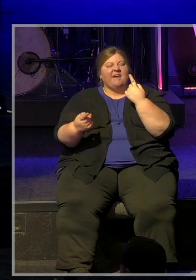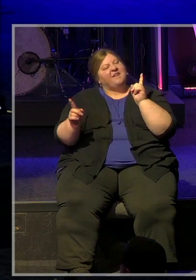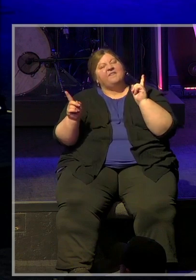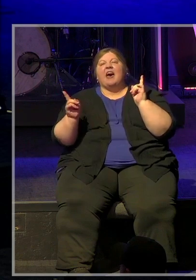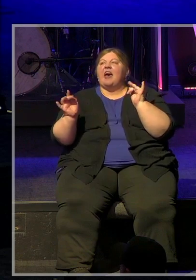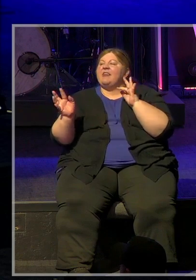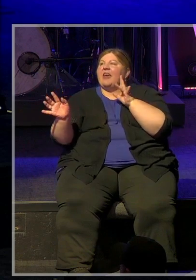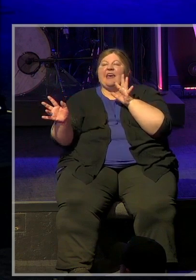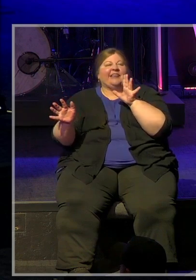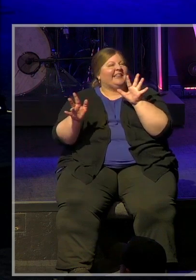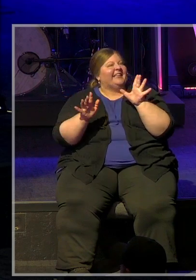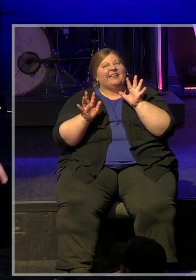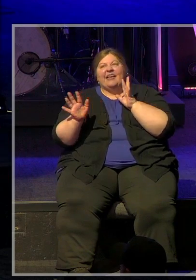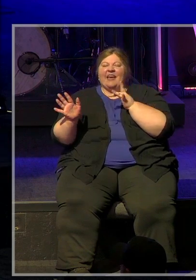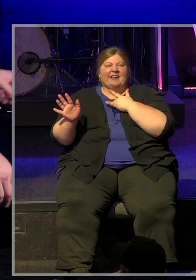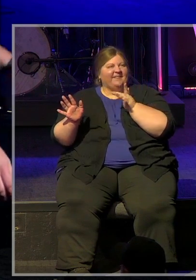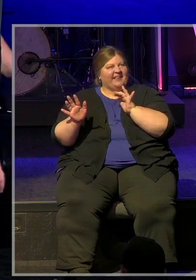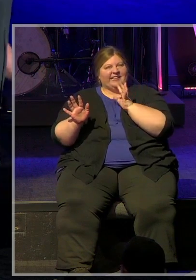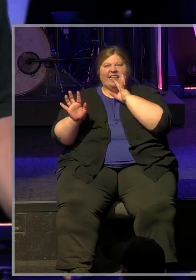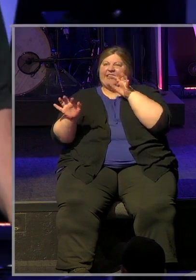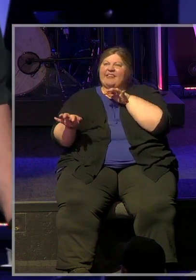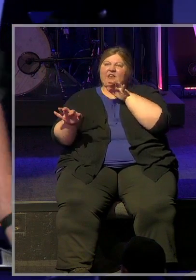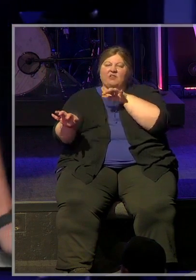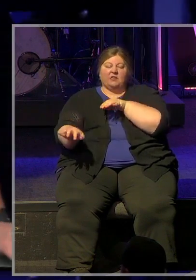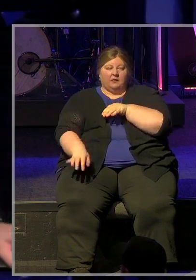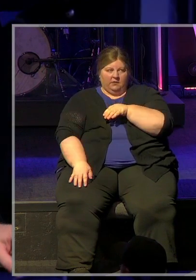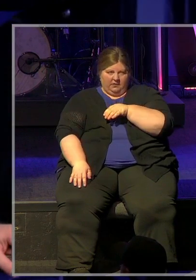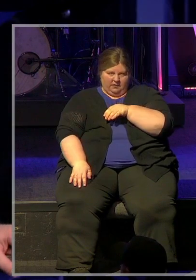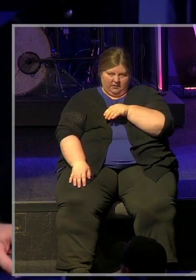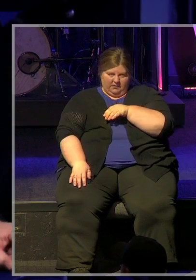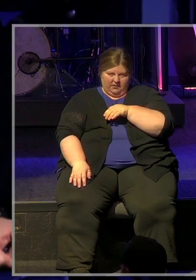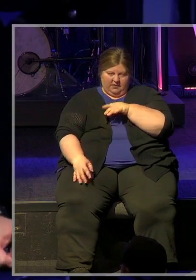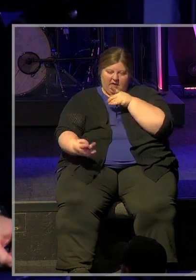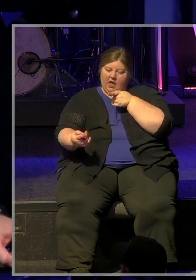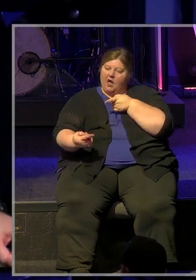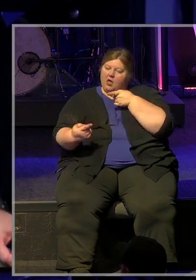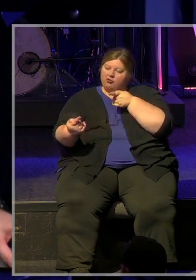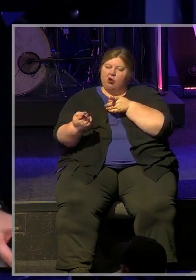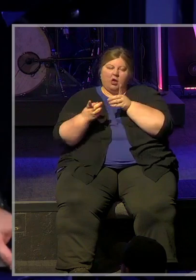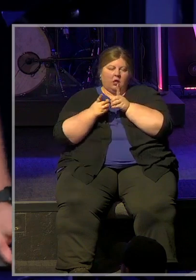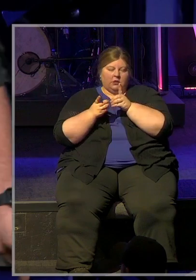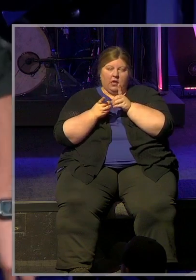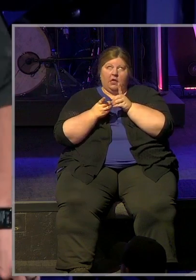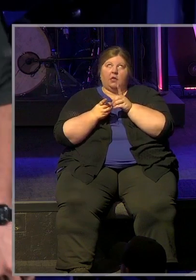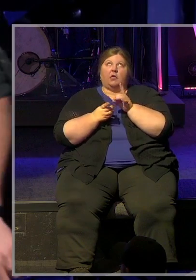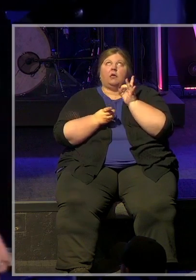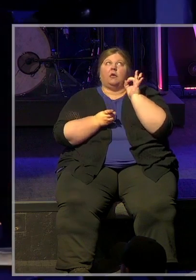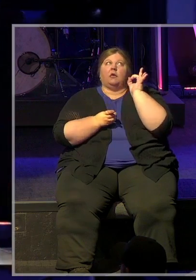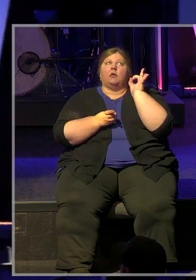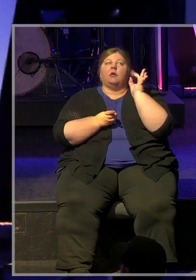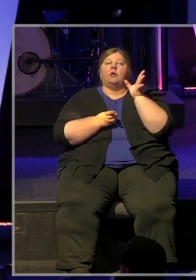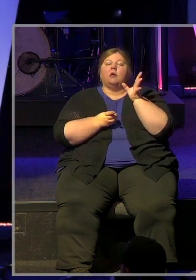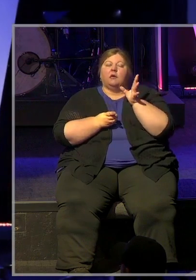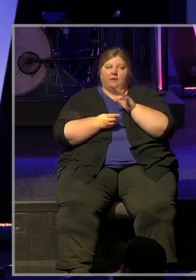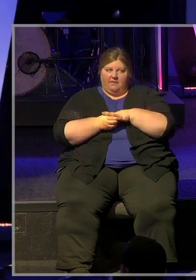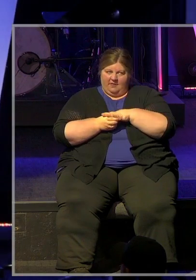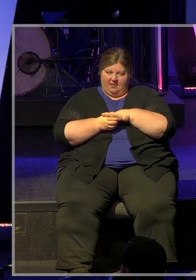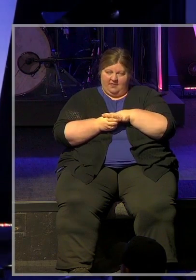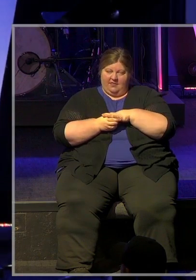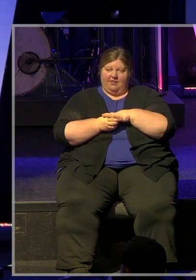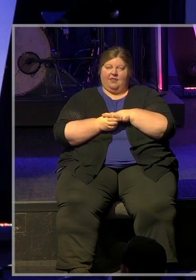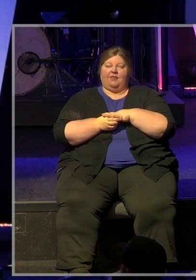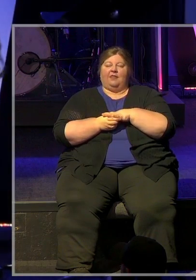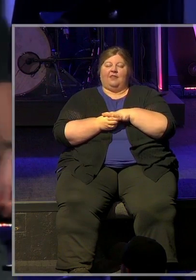fishing in a big pond, right? It feels like the ocean. Do you know, I struggled in my dating game so badly, it was pathetic.